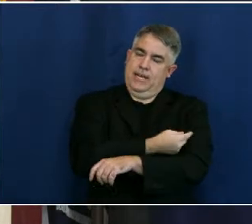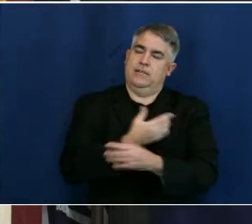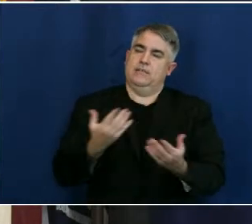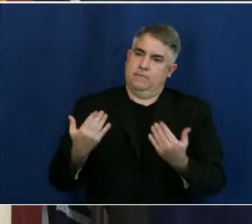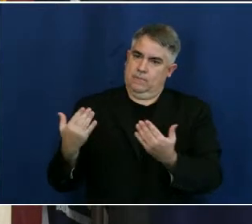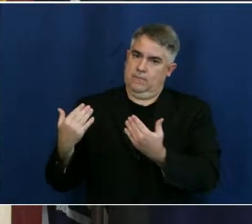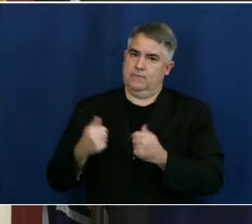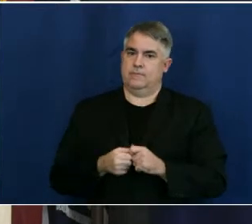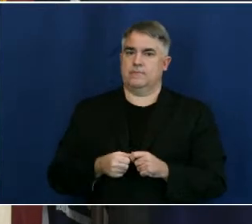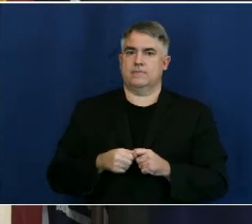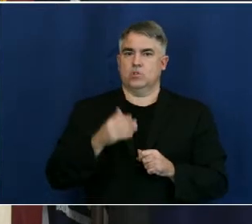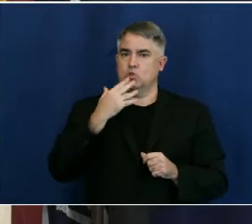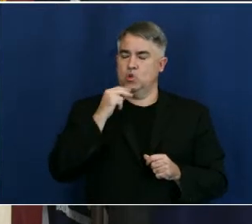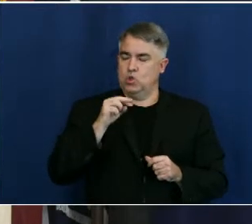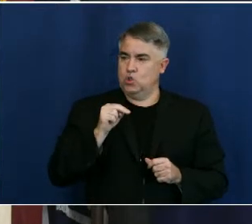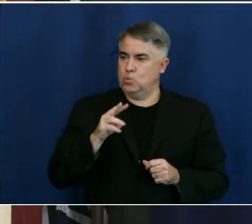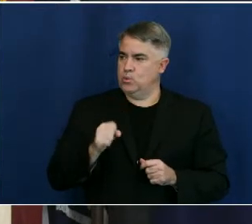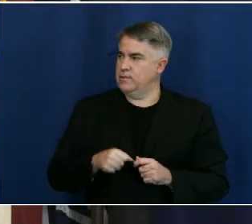general.